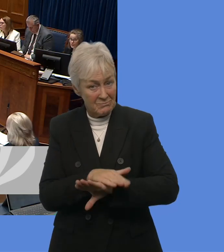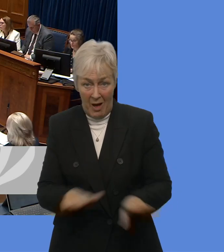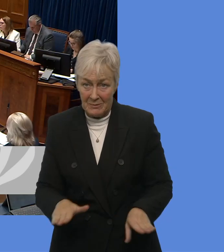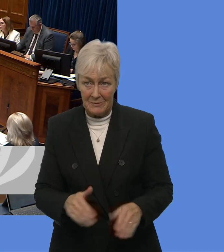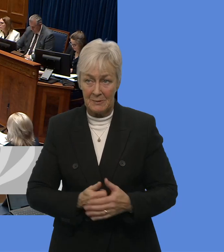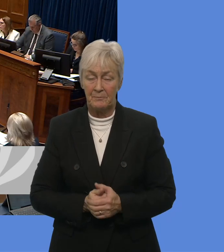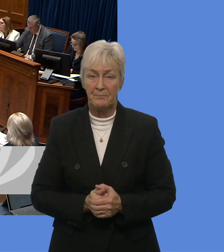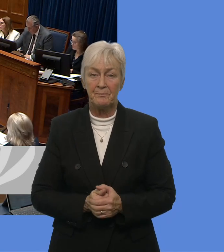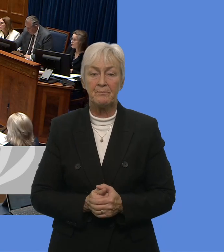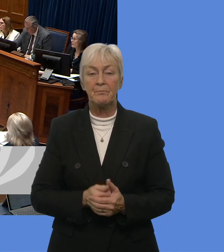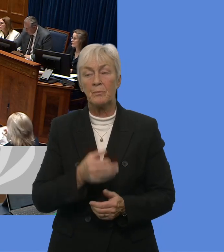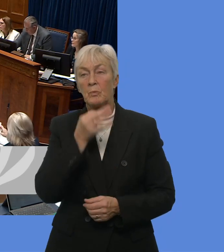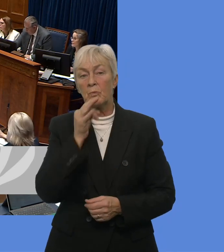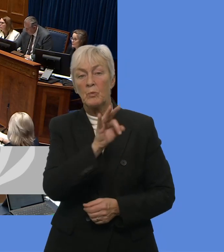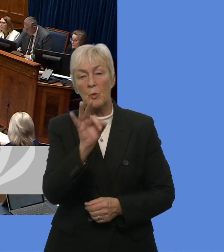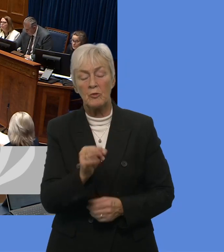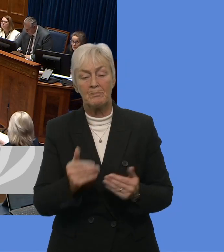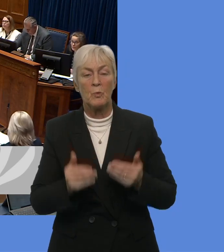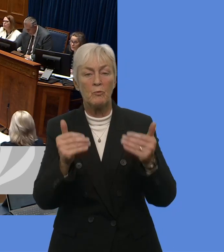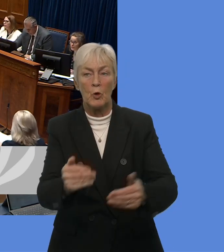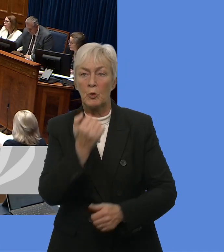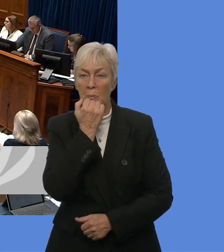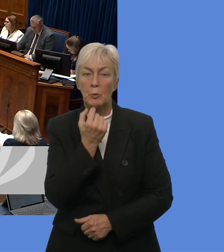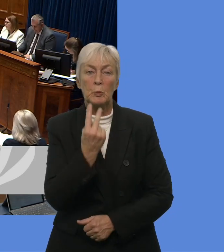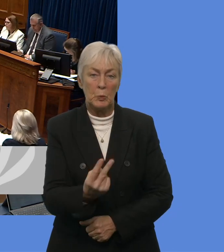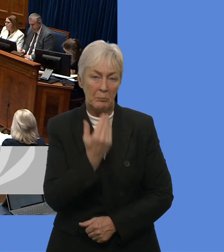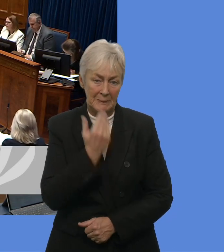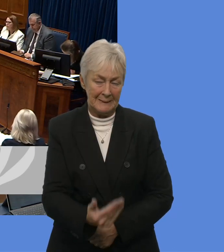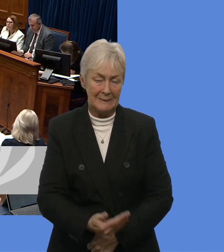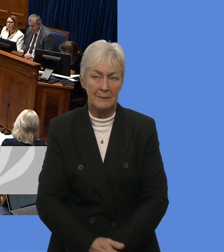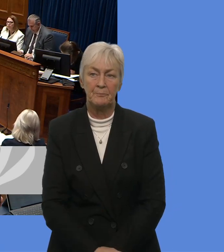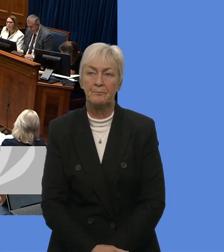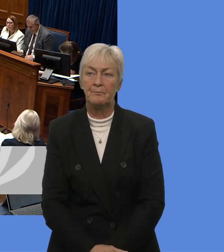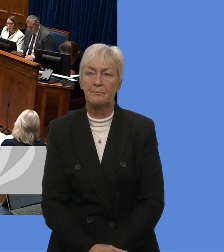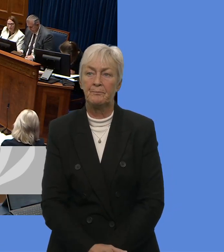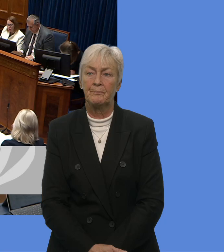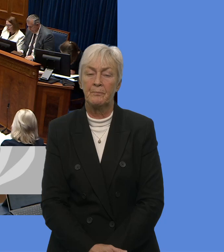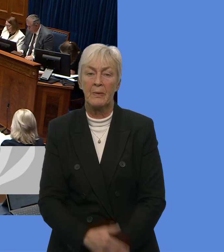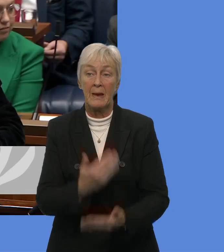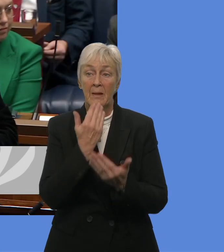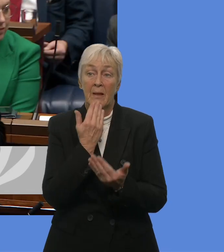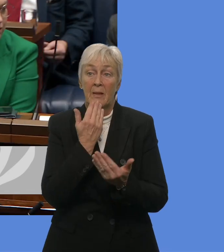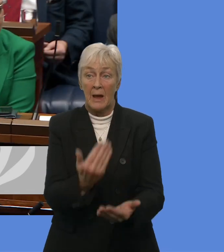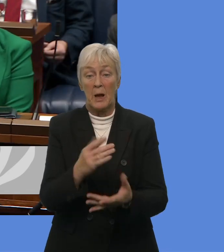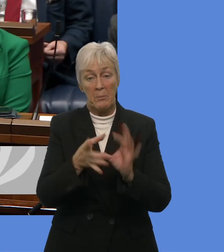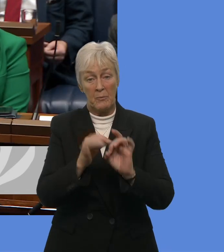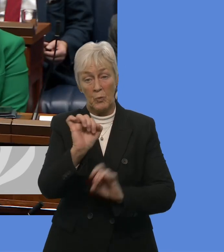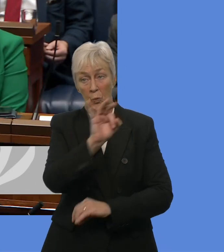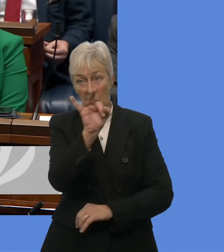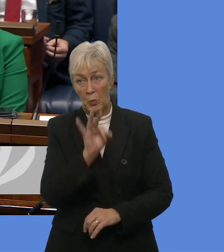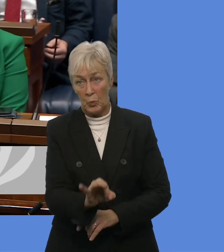Ever Dahl, let a hold question number 2, please. Minister. I thank the member for his question. We